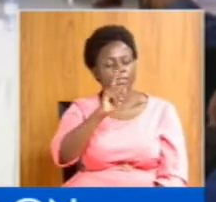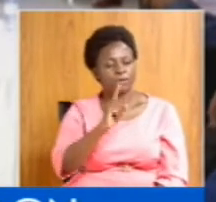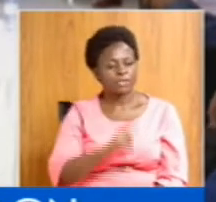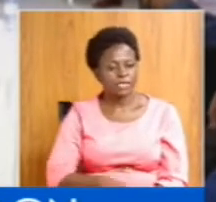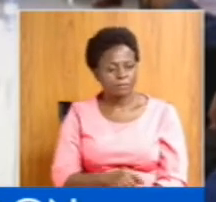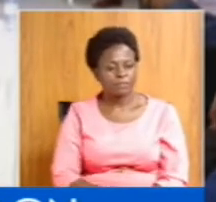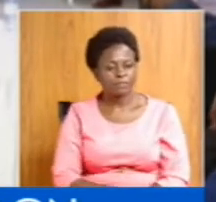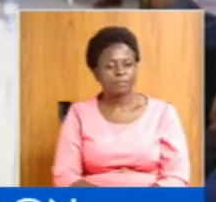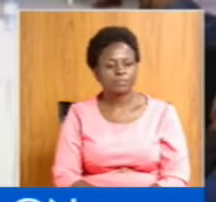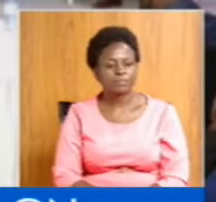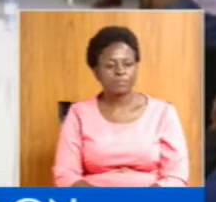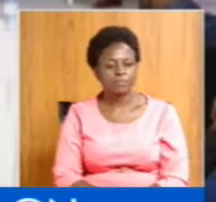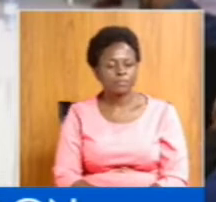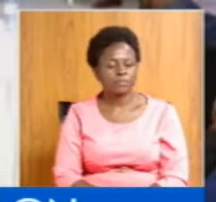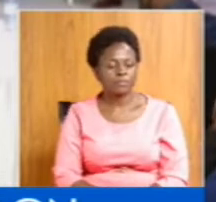ma'am